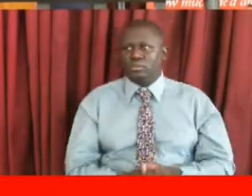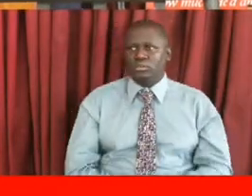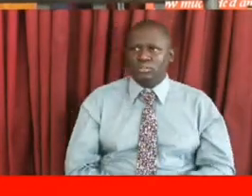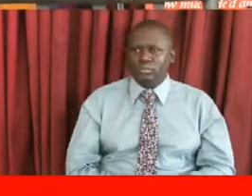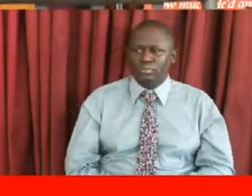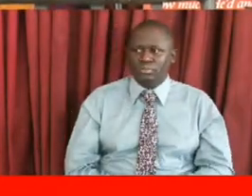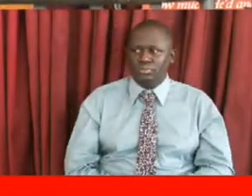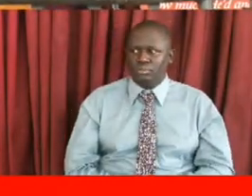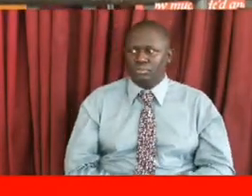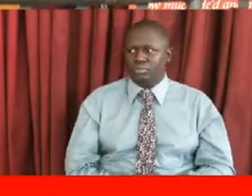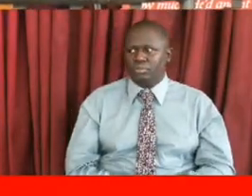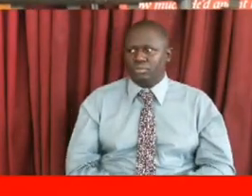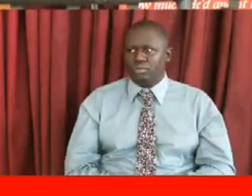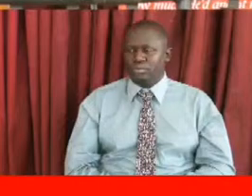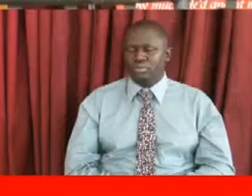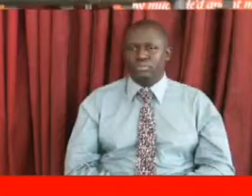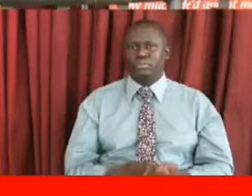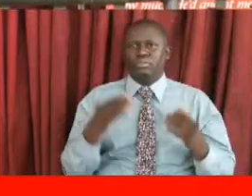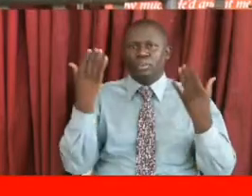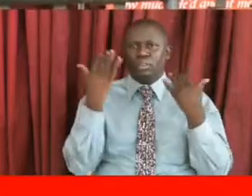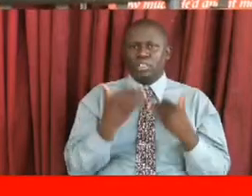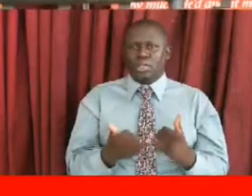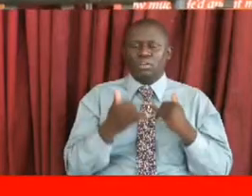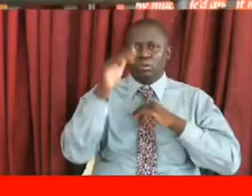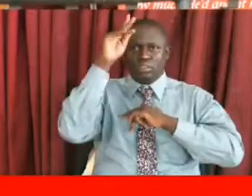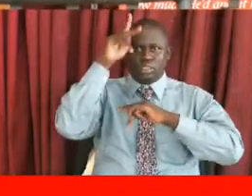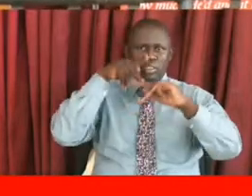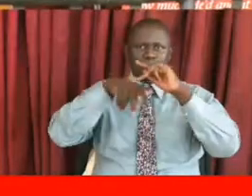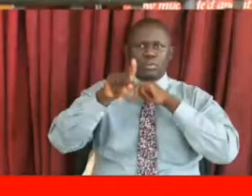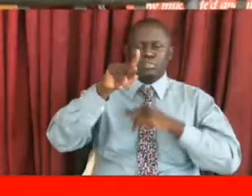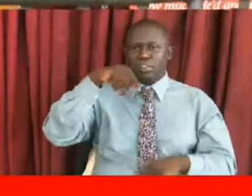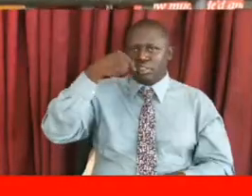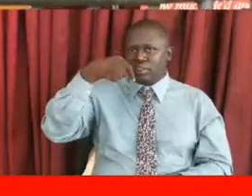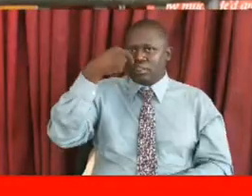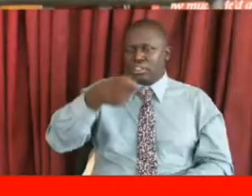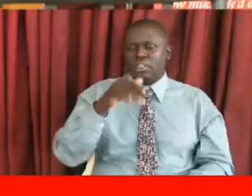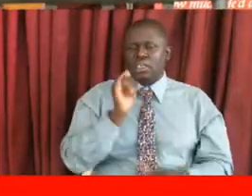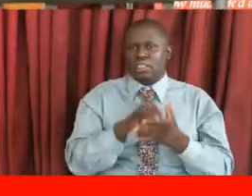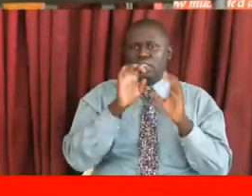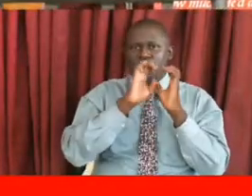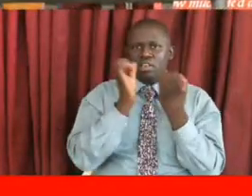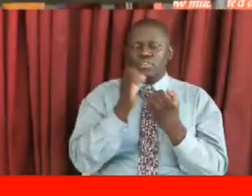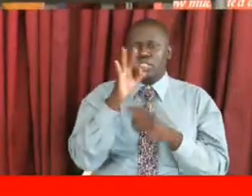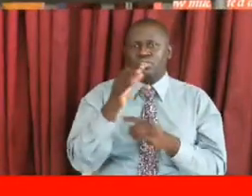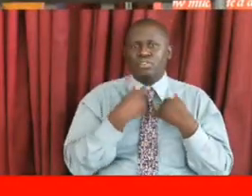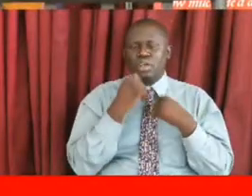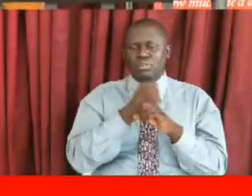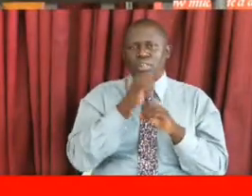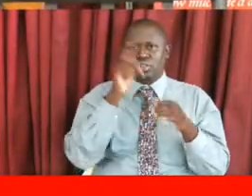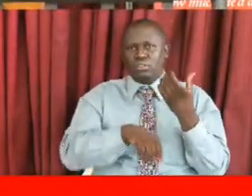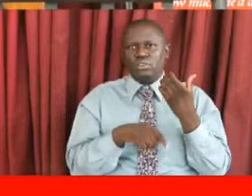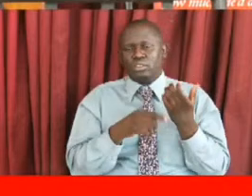over in theot the prophet says even if you have perverted your natural